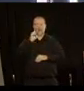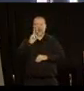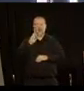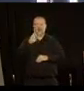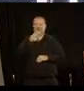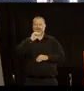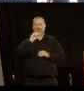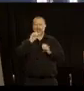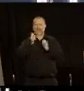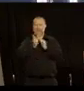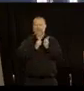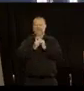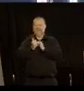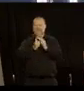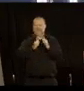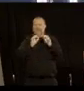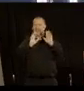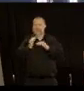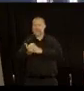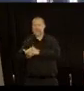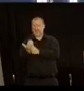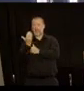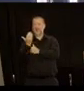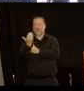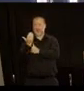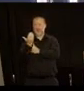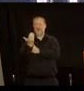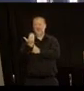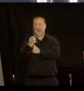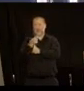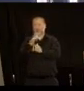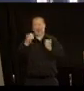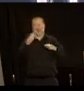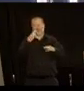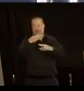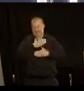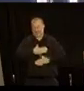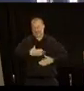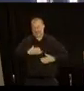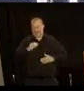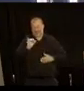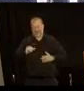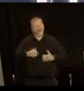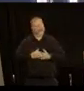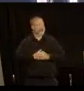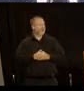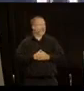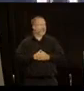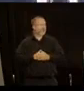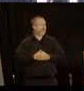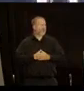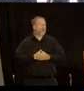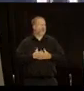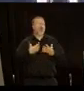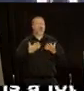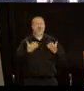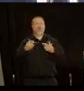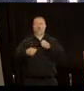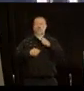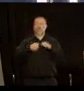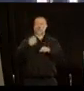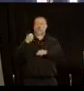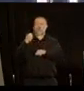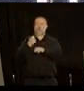race on Sunday mornings, and which is a lot of fun. And our winner this year